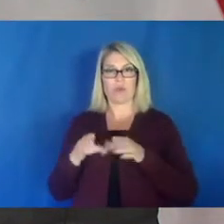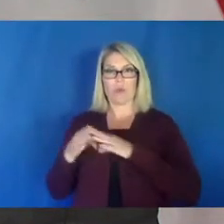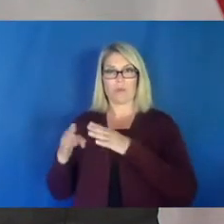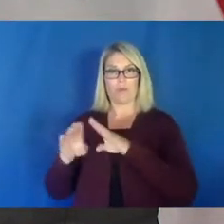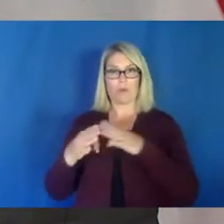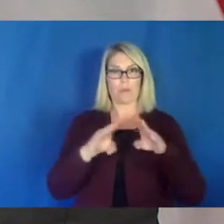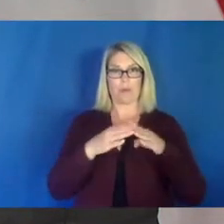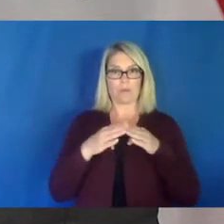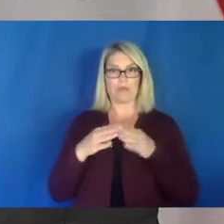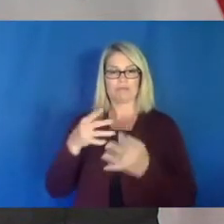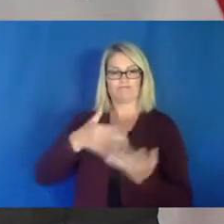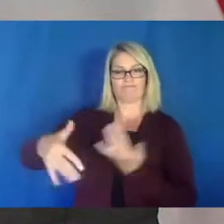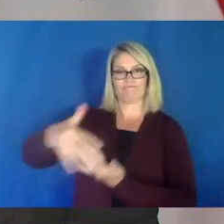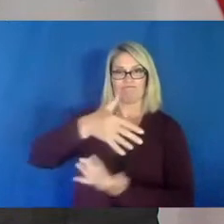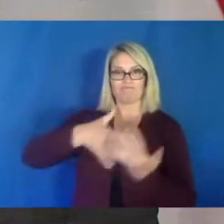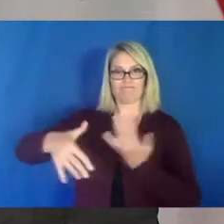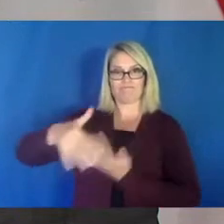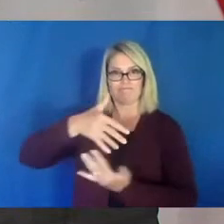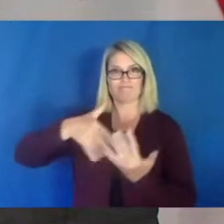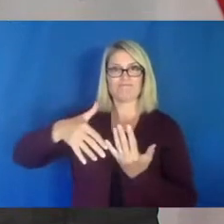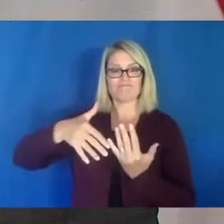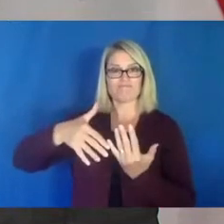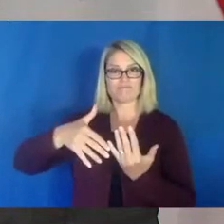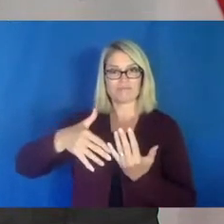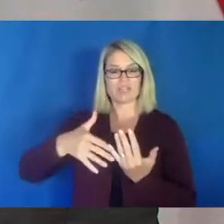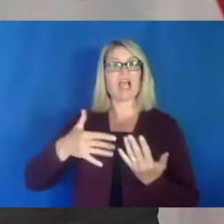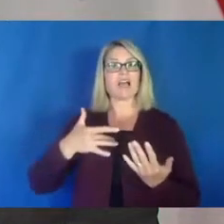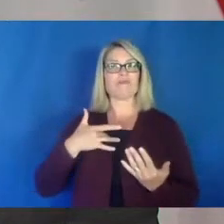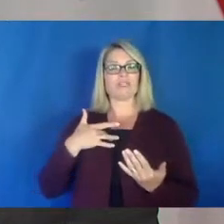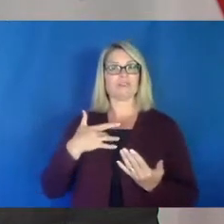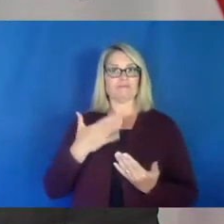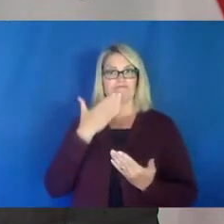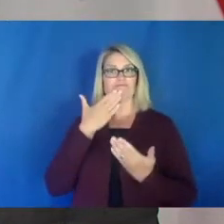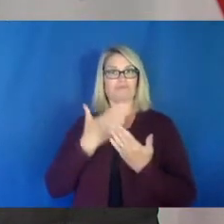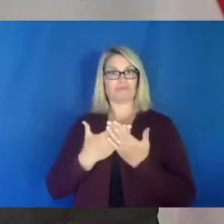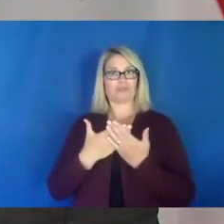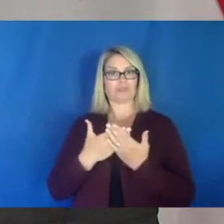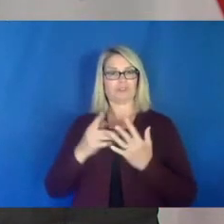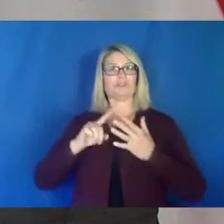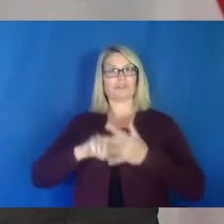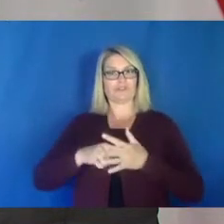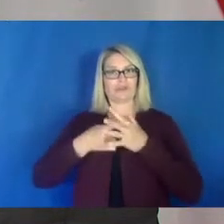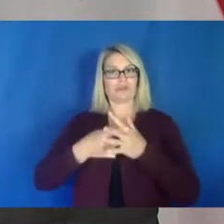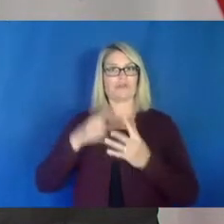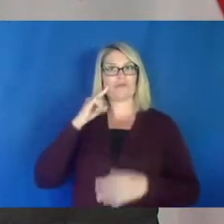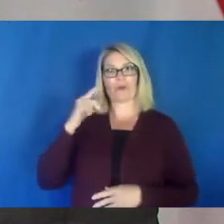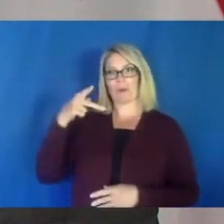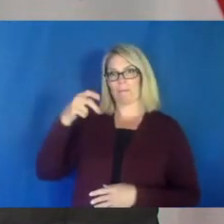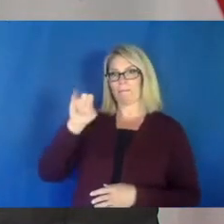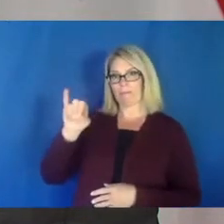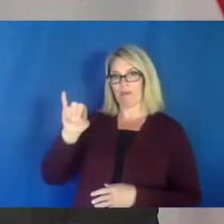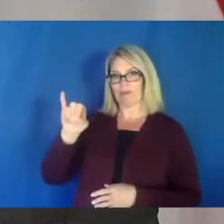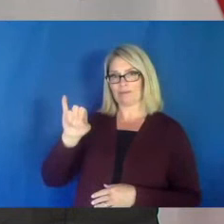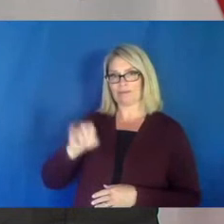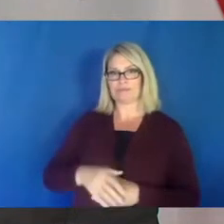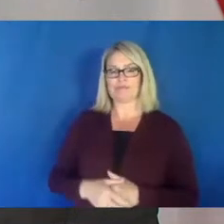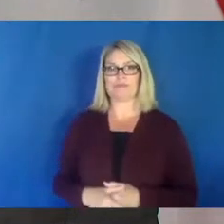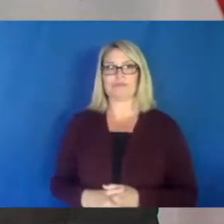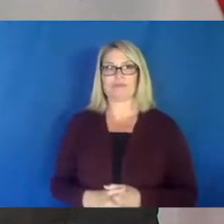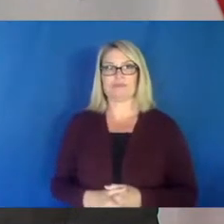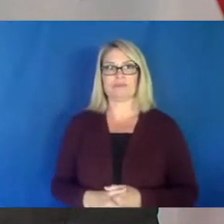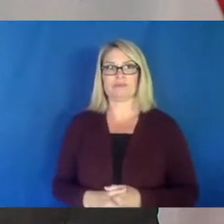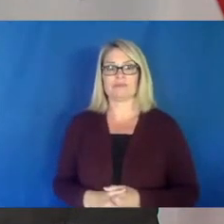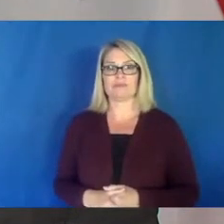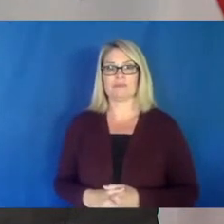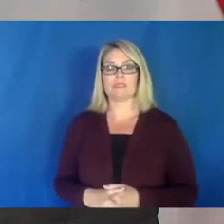amount of confidence that things are really moving in the right direction here for Prince Edward Island. I want to again say to